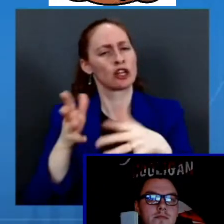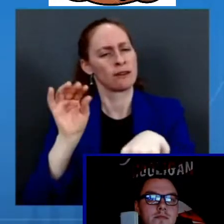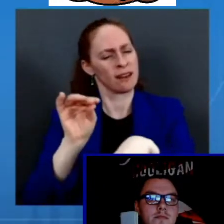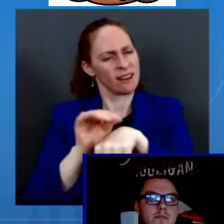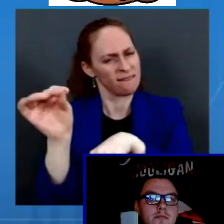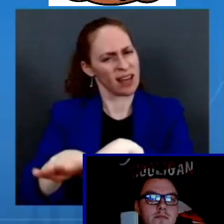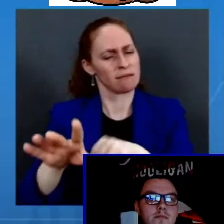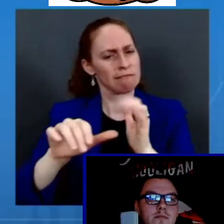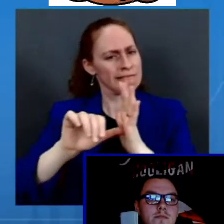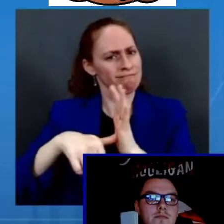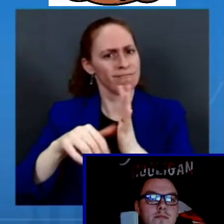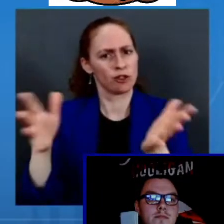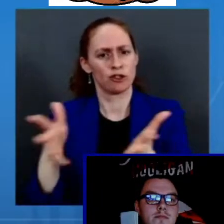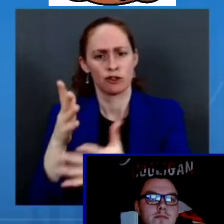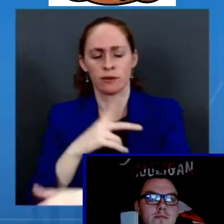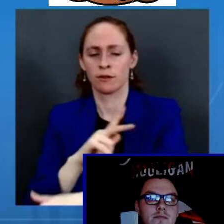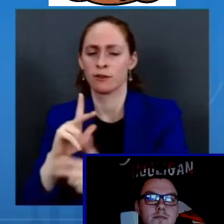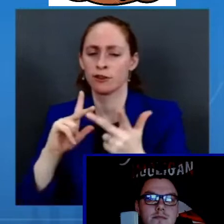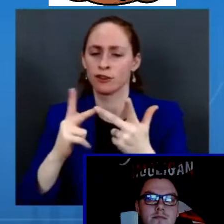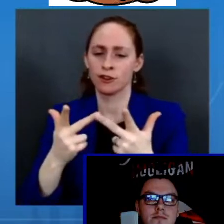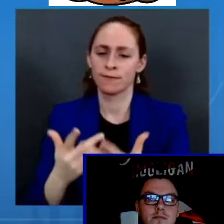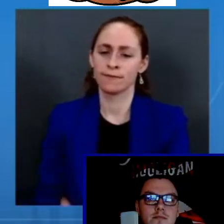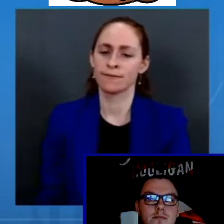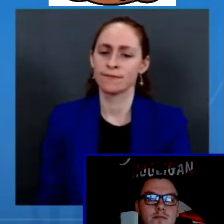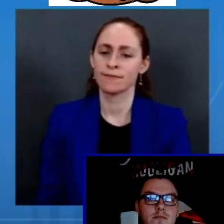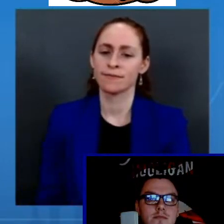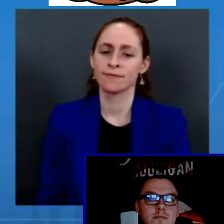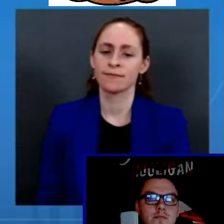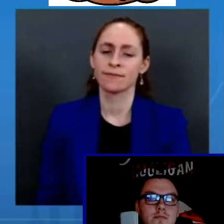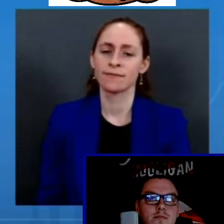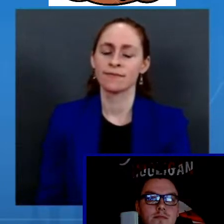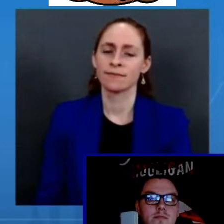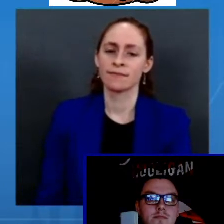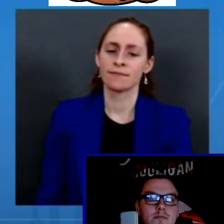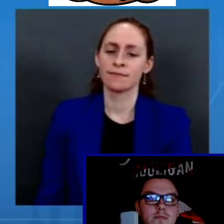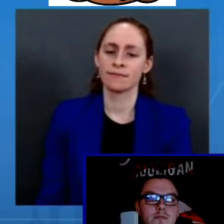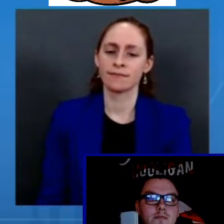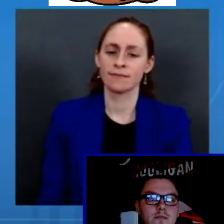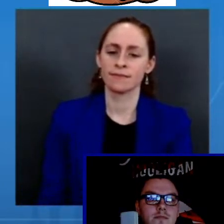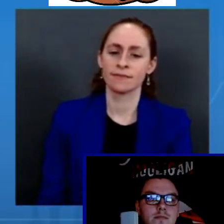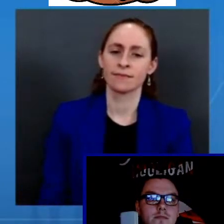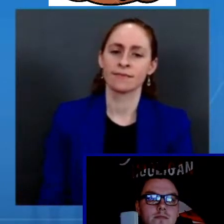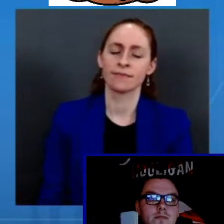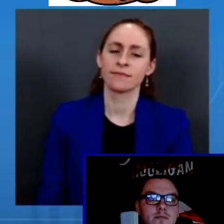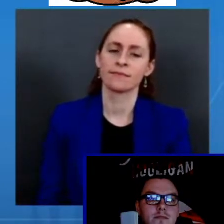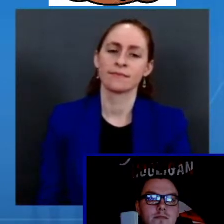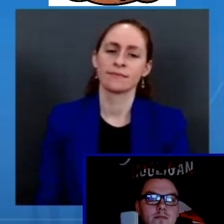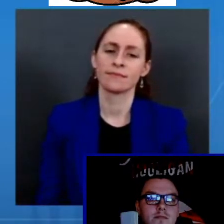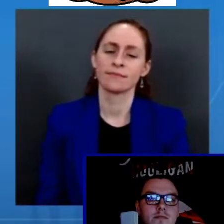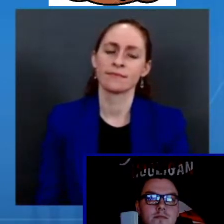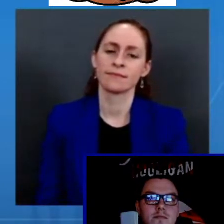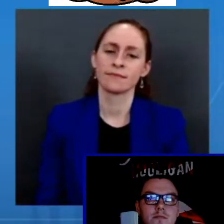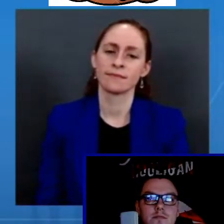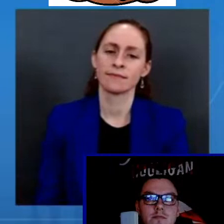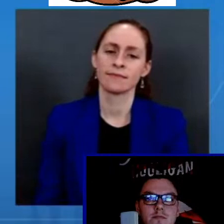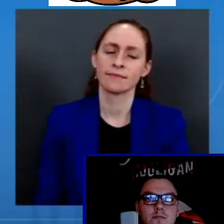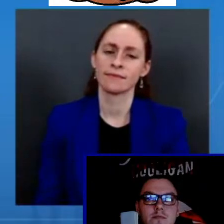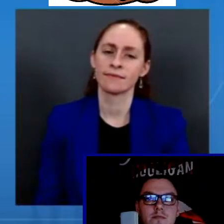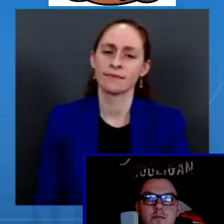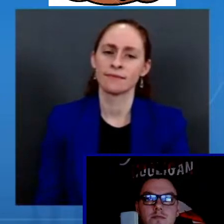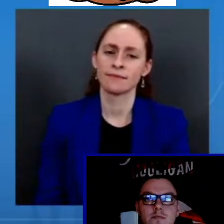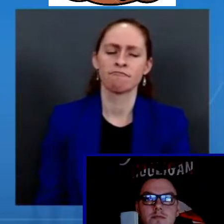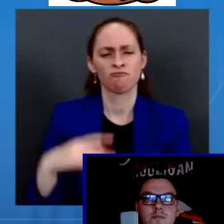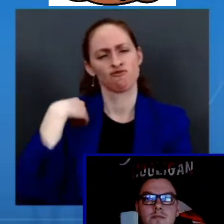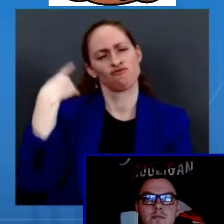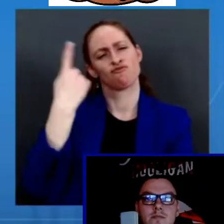I want to ask Jeff about the guidance coming out next month on how insurers will pay for at-home COVID tests. Does the administration have the ability